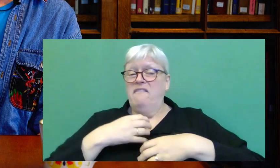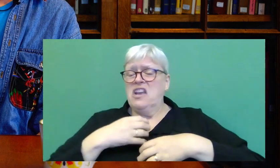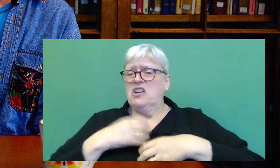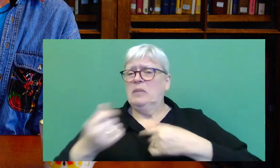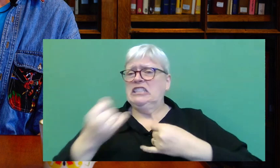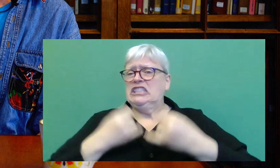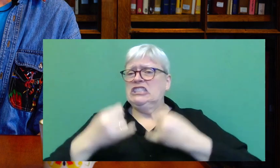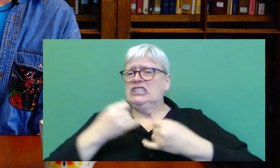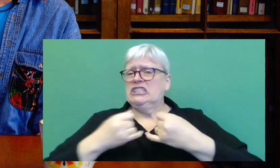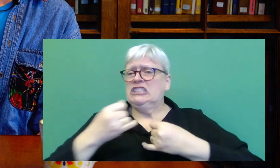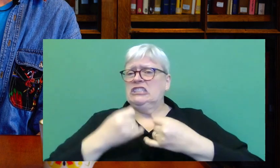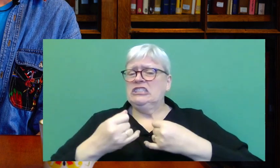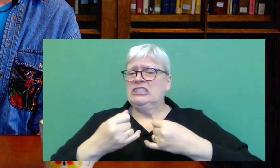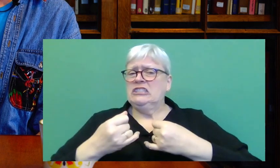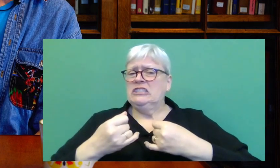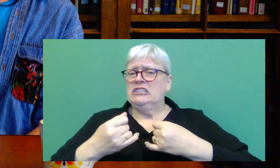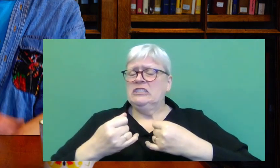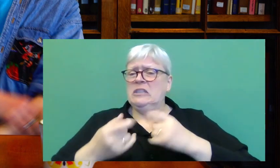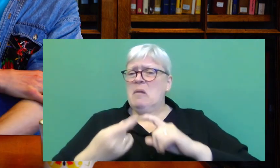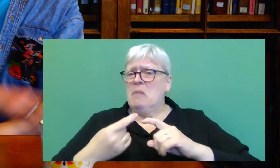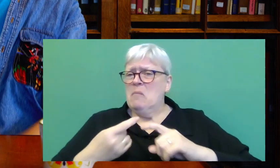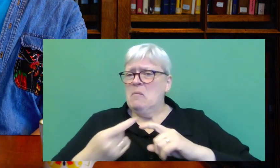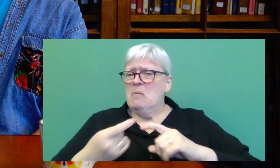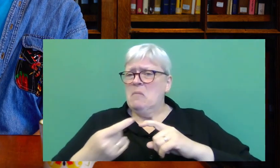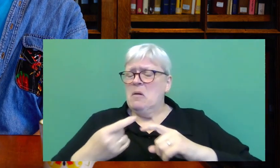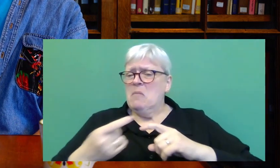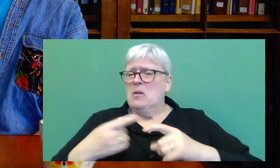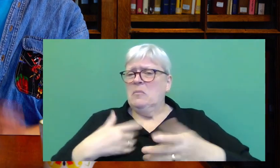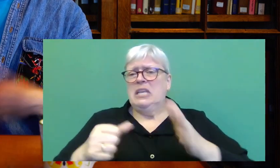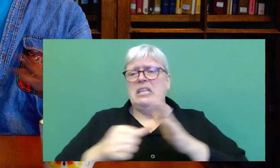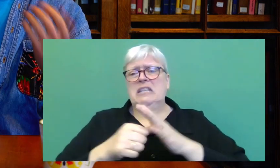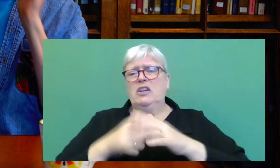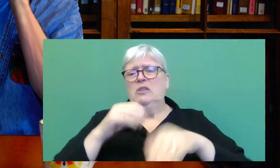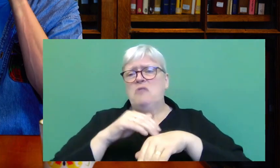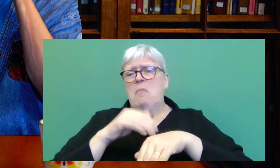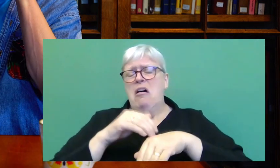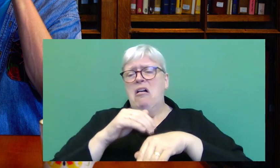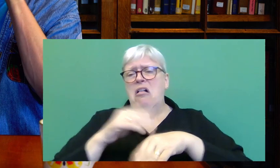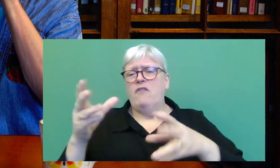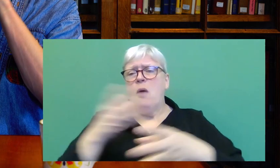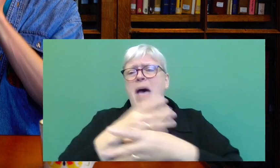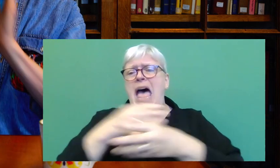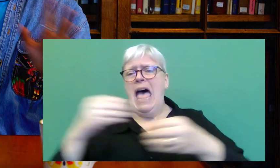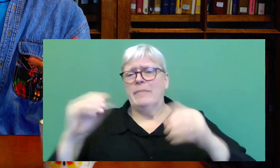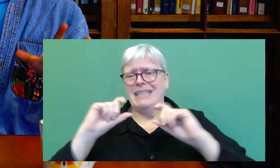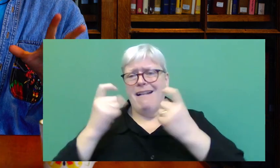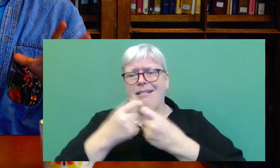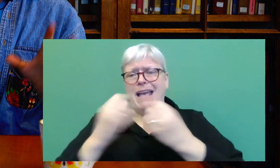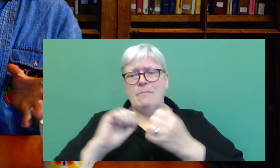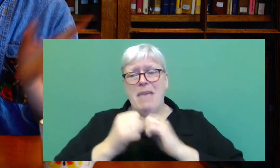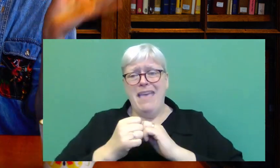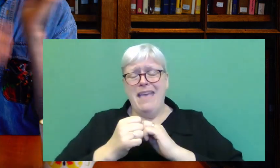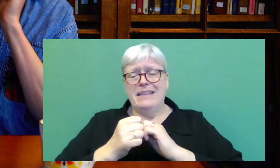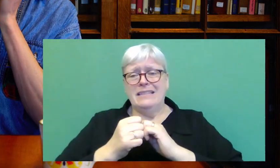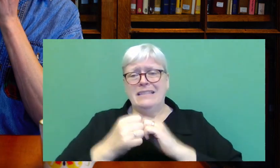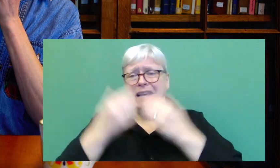repercussions or chides from absent classmates. If you were to expose too much too soon, we would be the ones